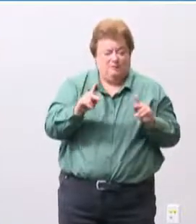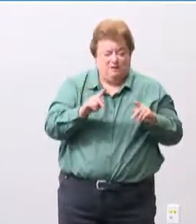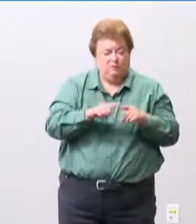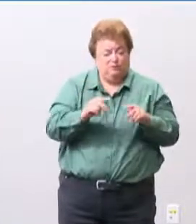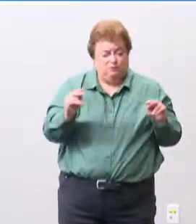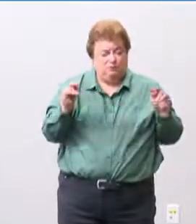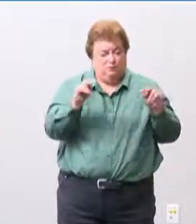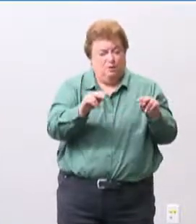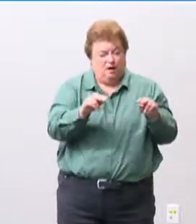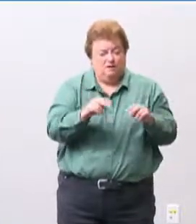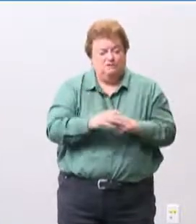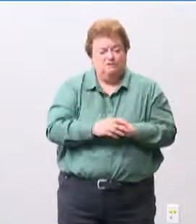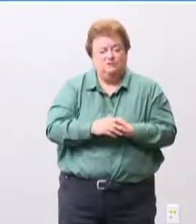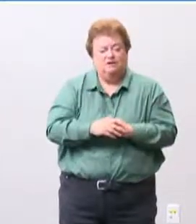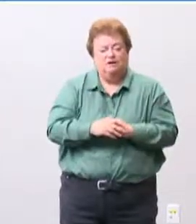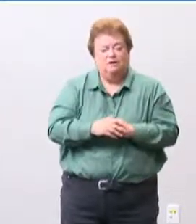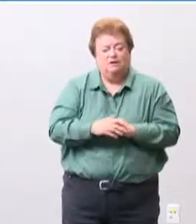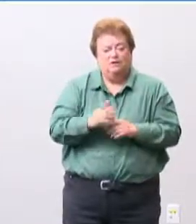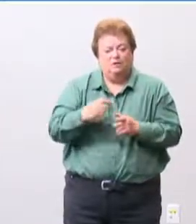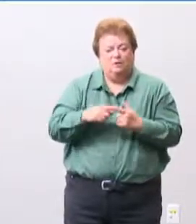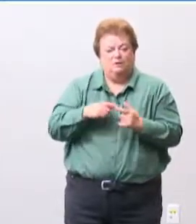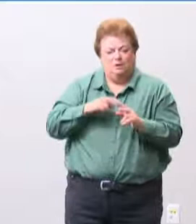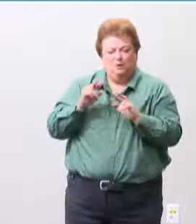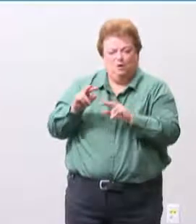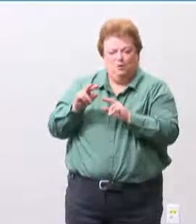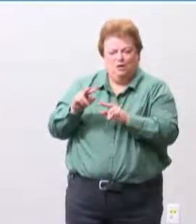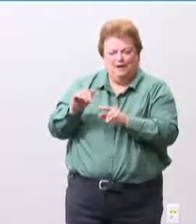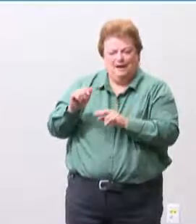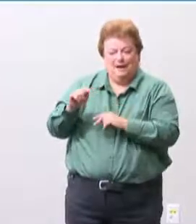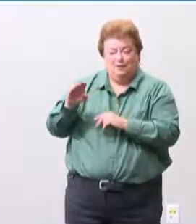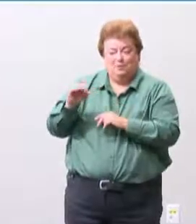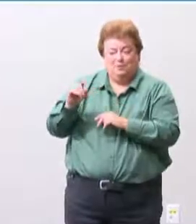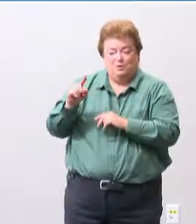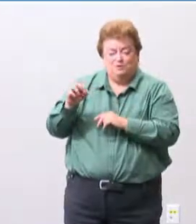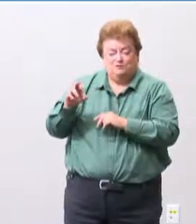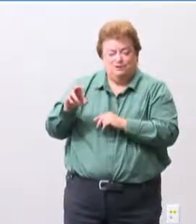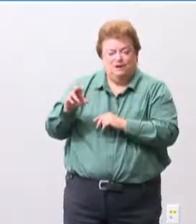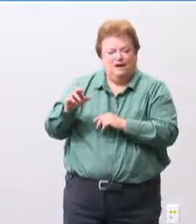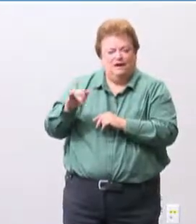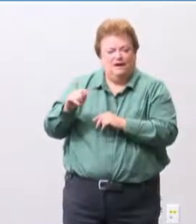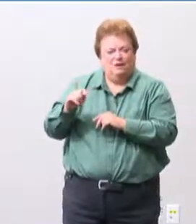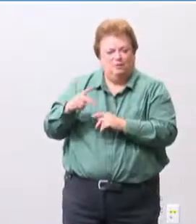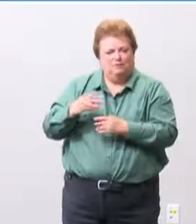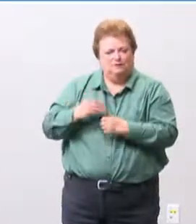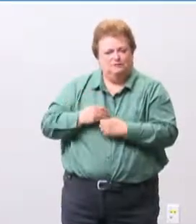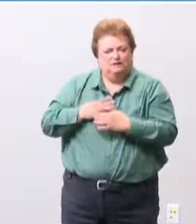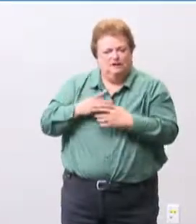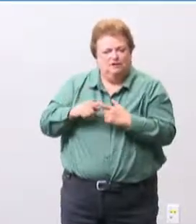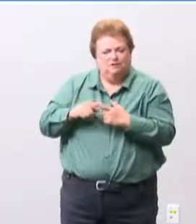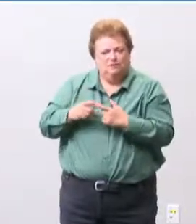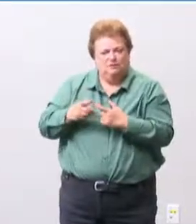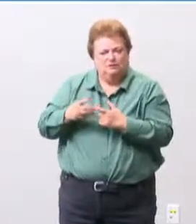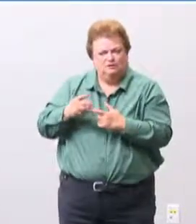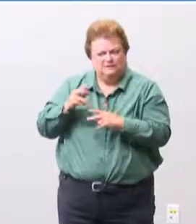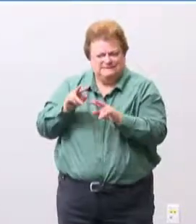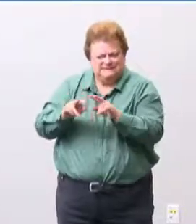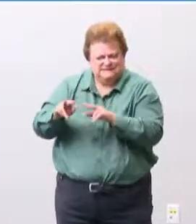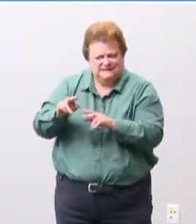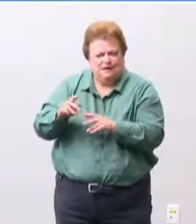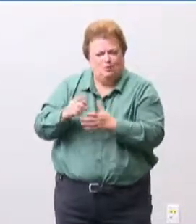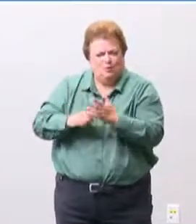When they were looking at the booster vaccines, for example, it's actually heartening to see the questions that they ask and know how seriously